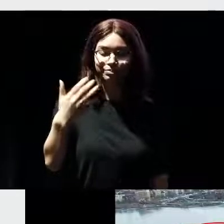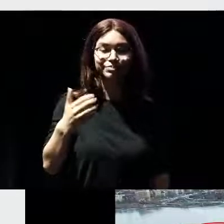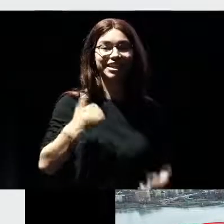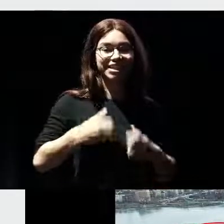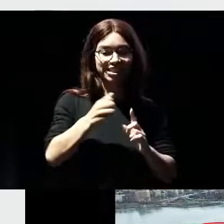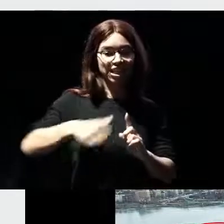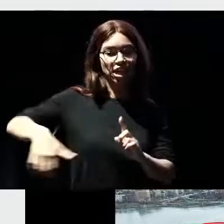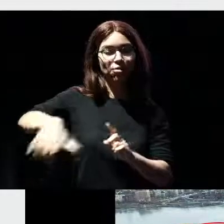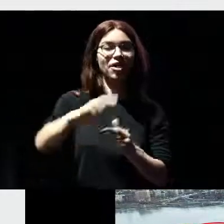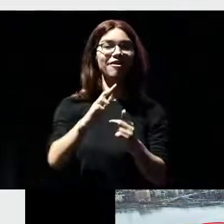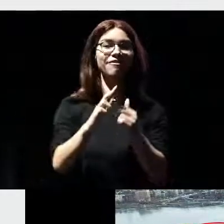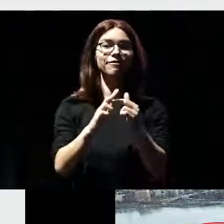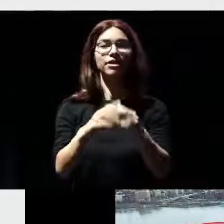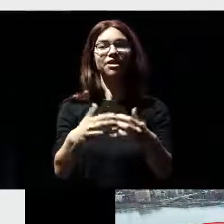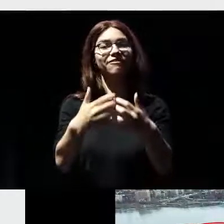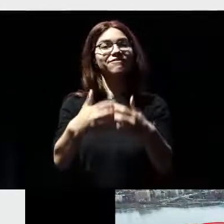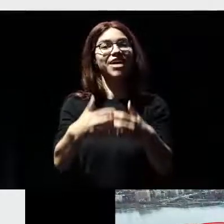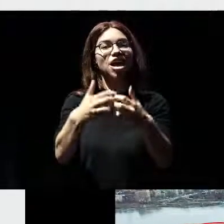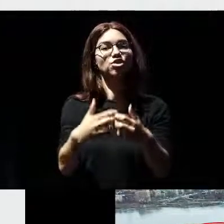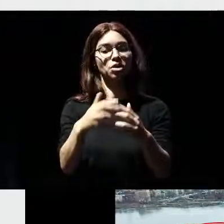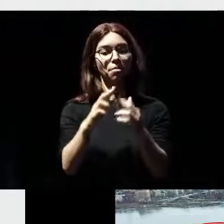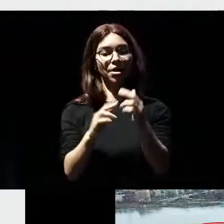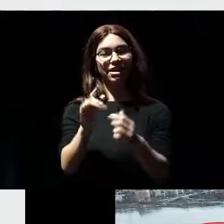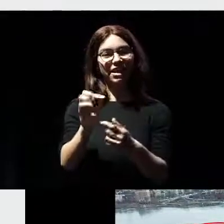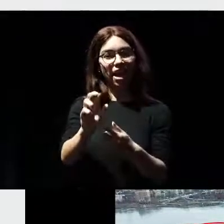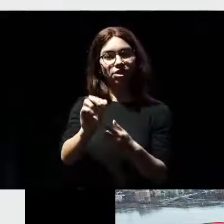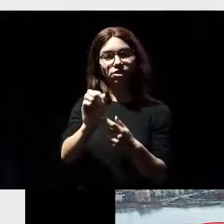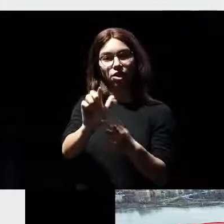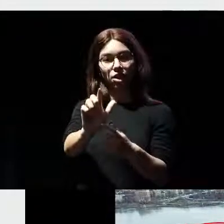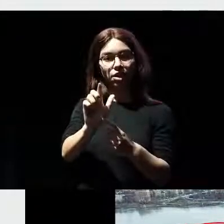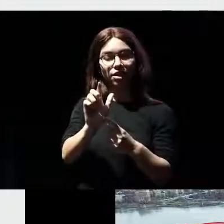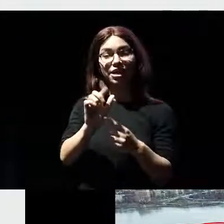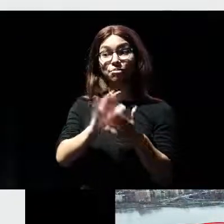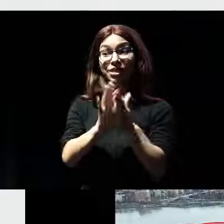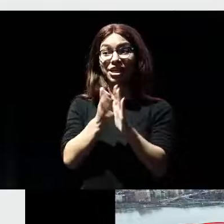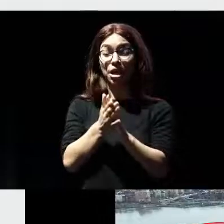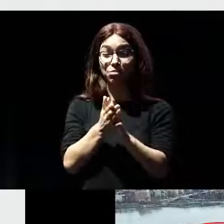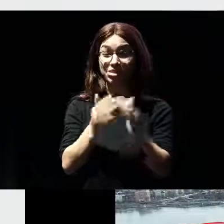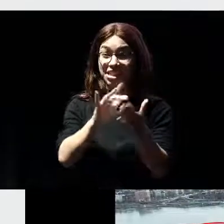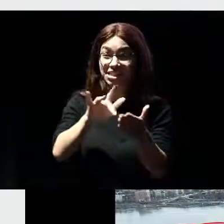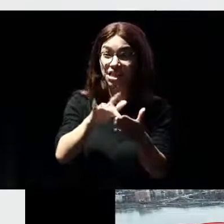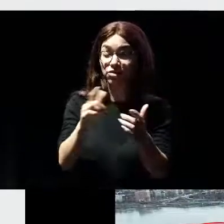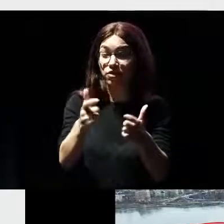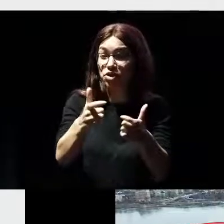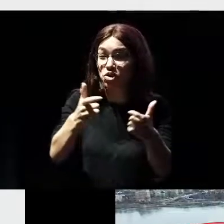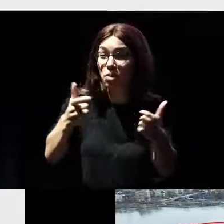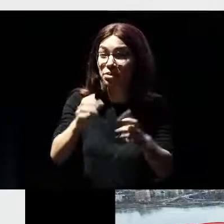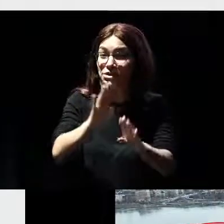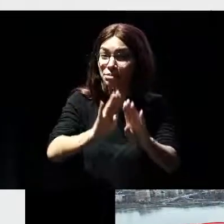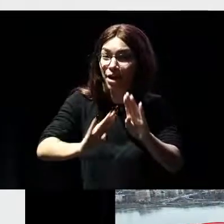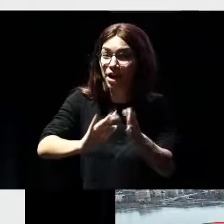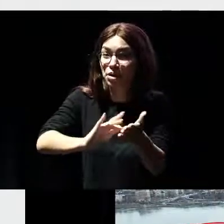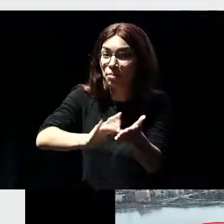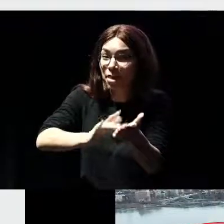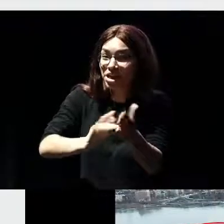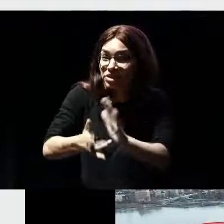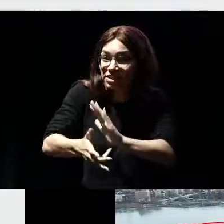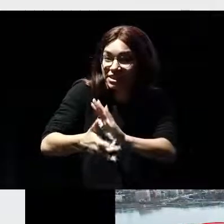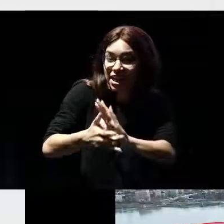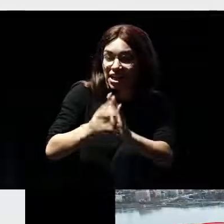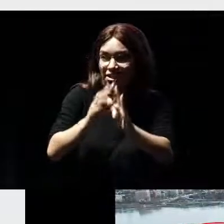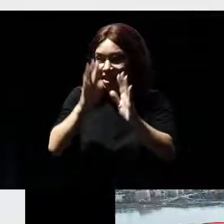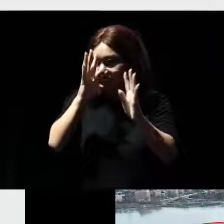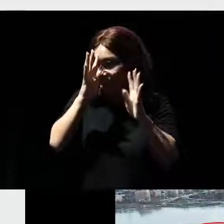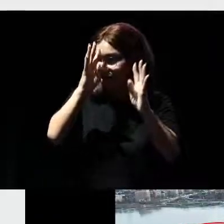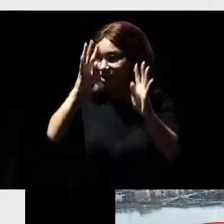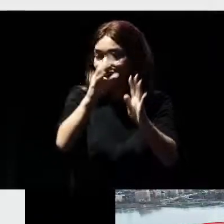neighborhood of factory buildings in Kendall Square that has rapidly become the center of enormous biotech innovation